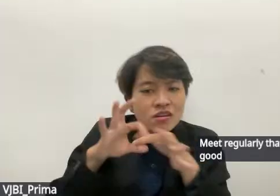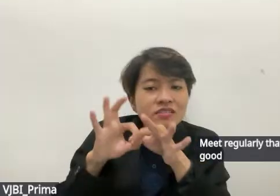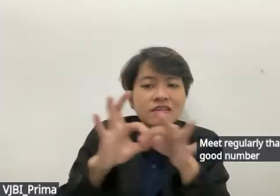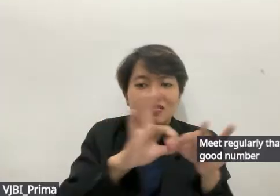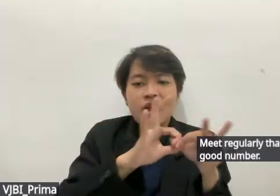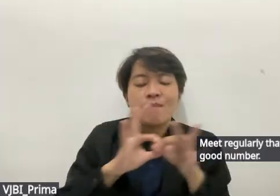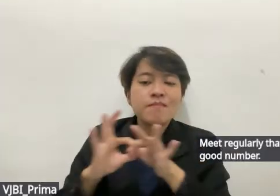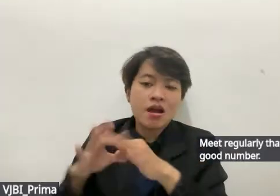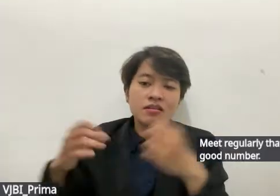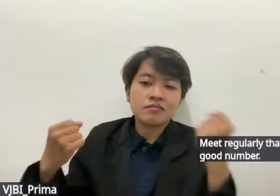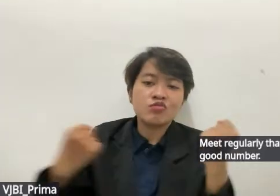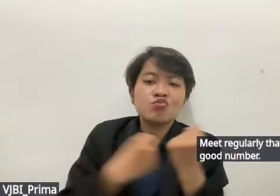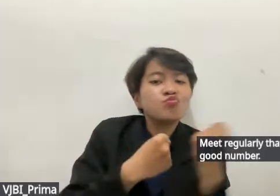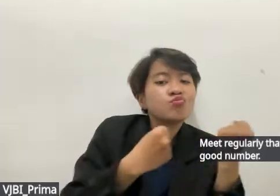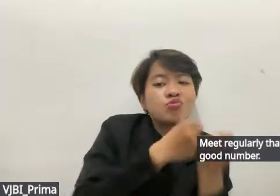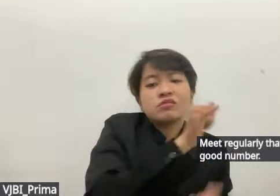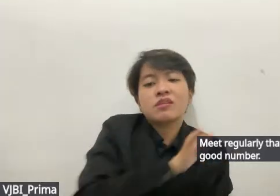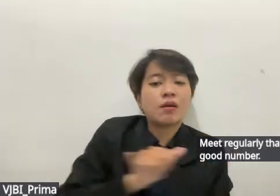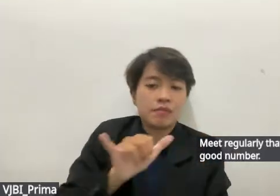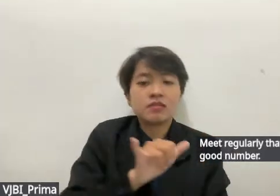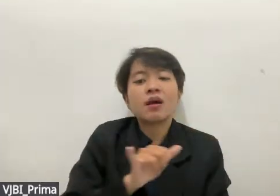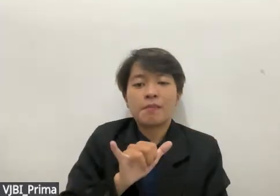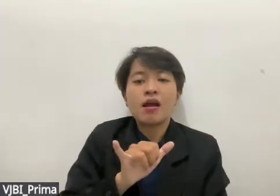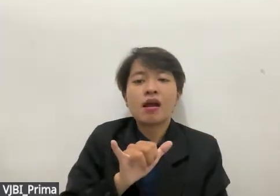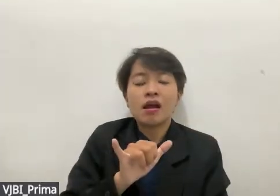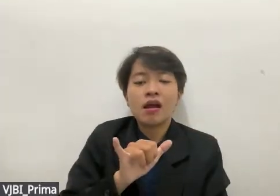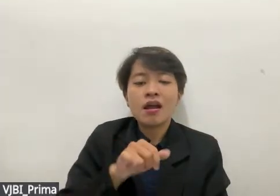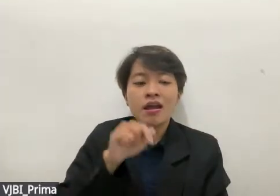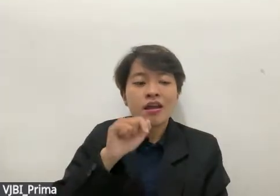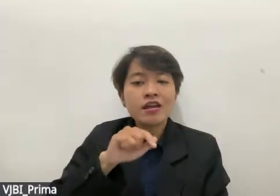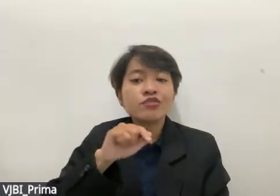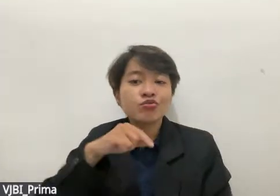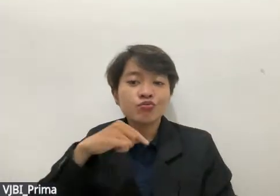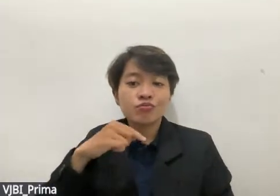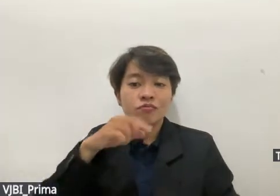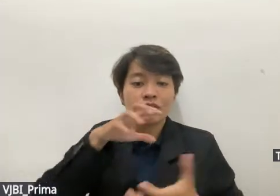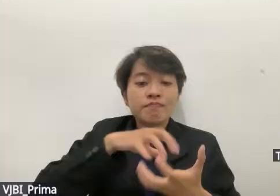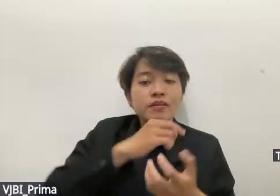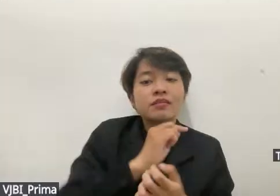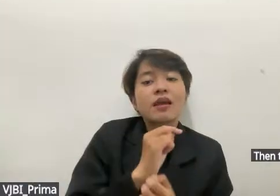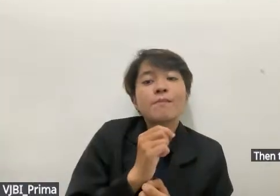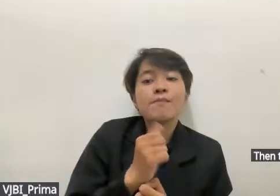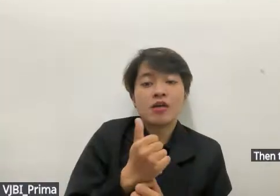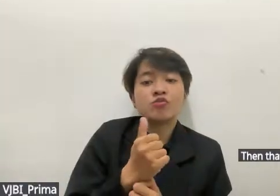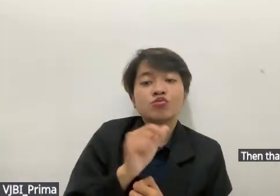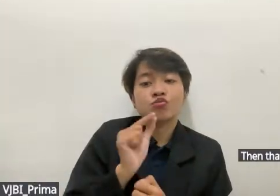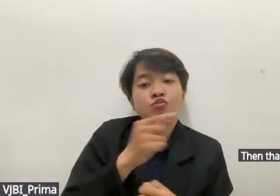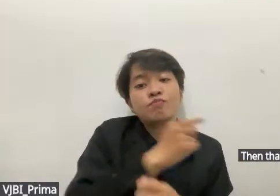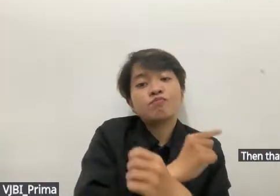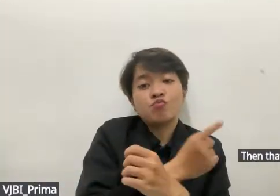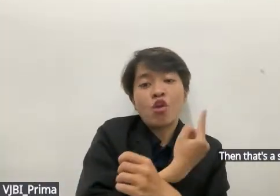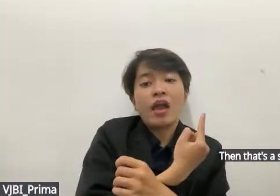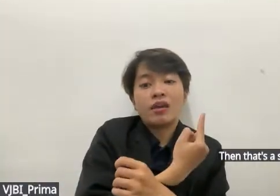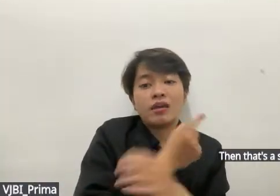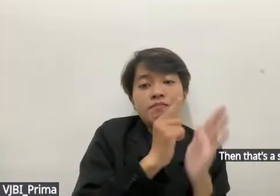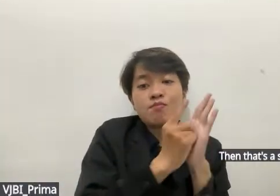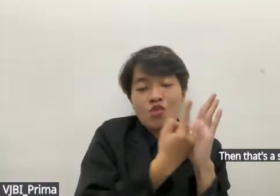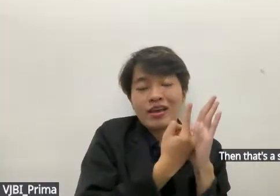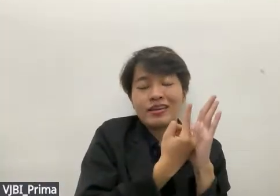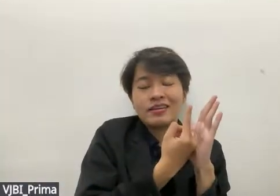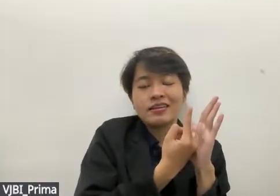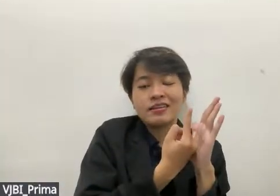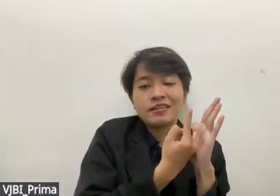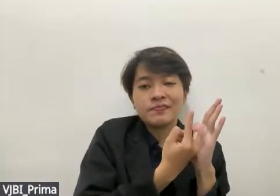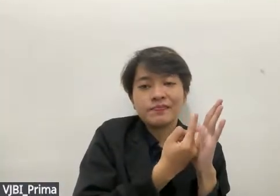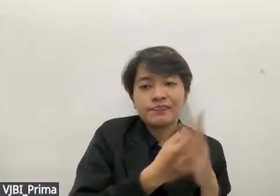number, then that's a starting place, at least for you. You have some evidence of the